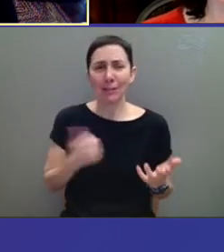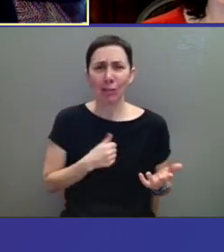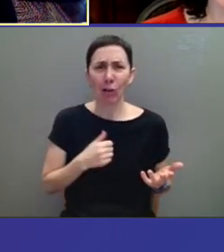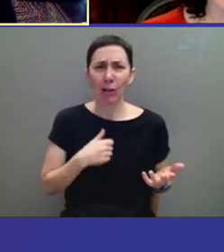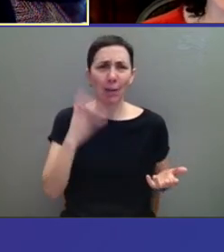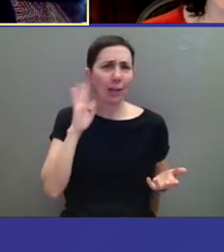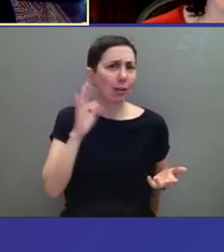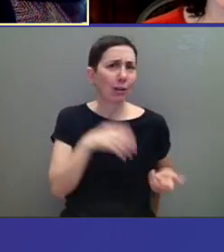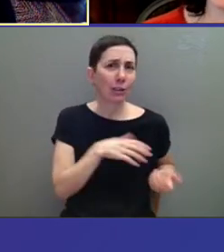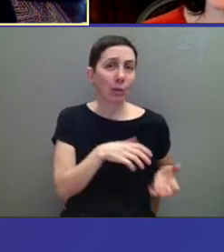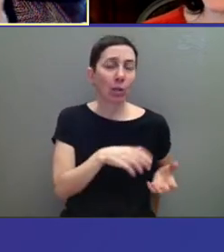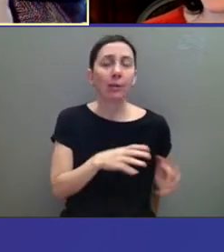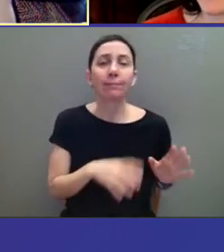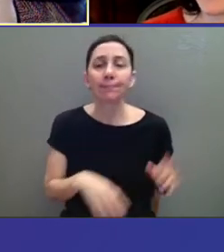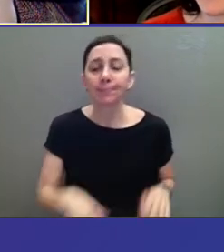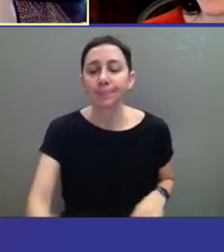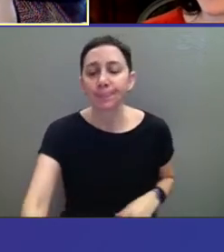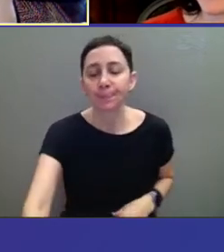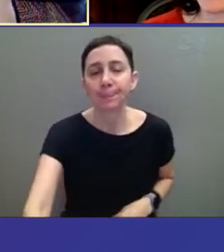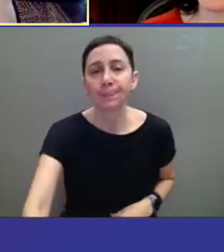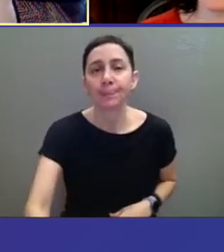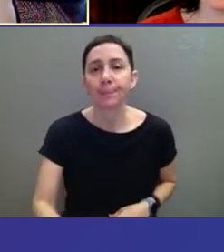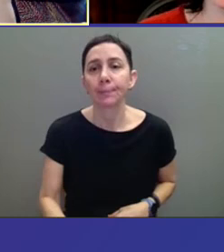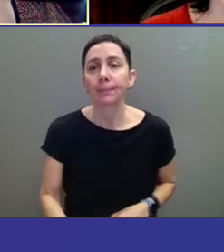is barking, sorry.